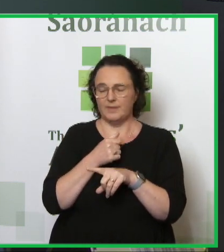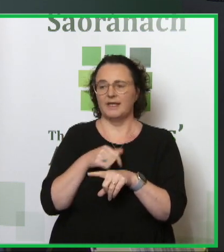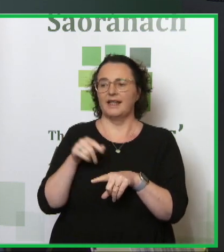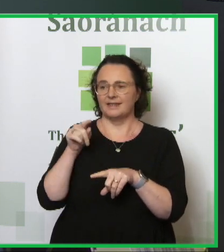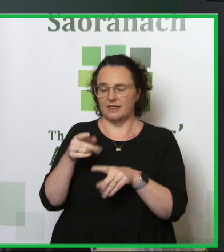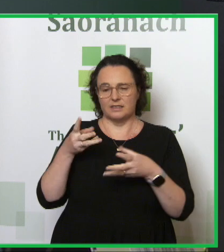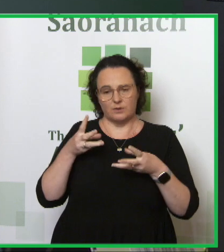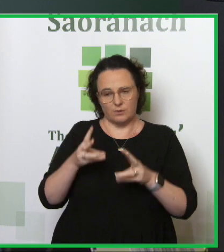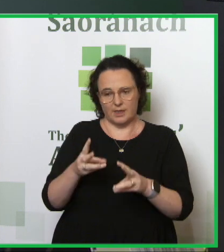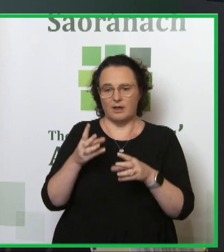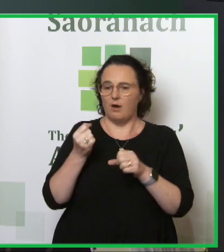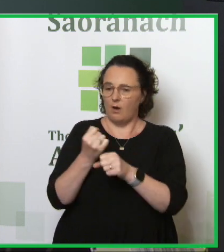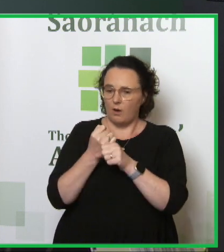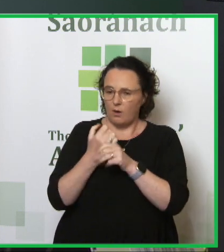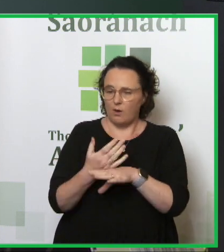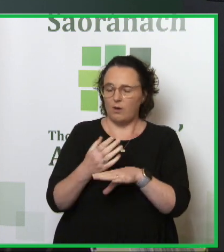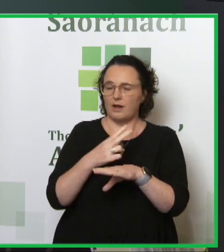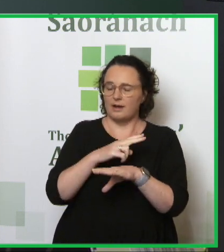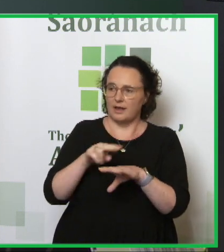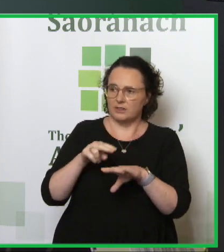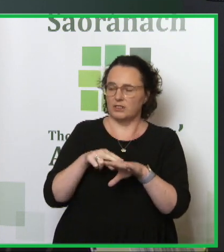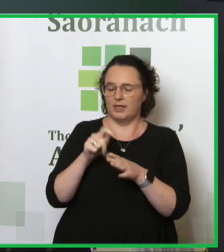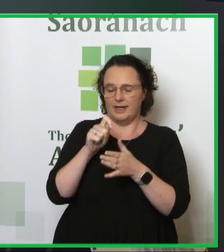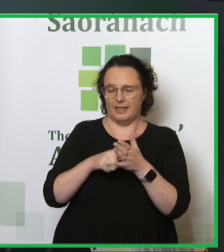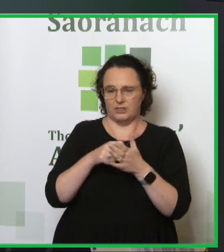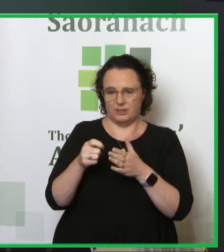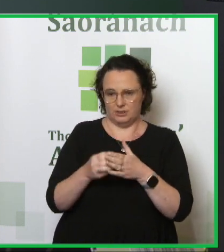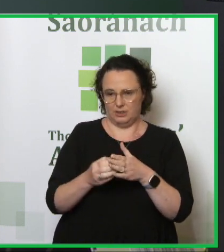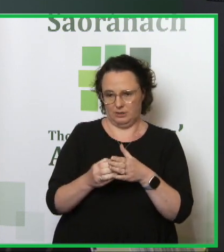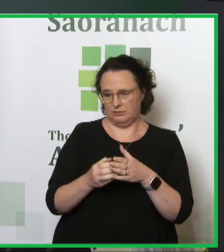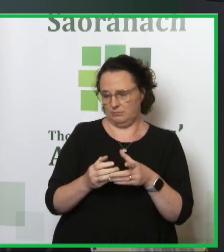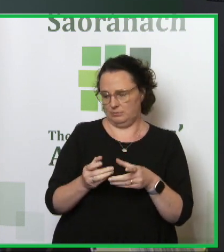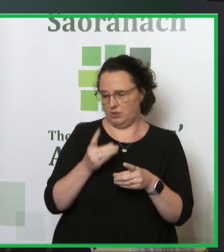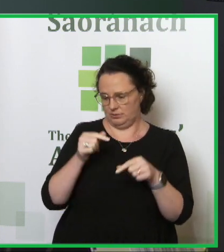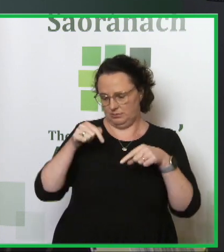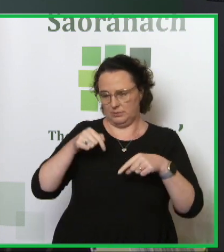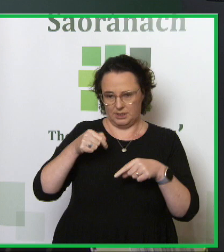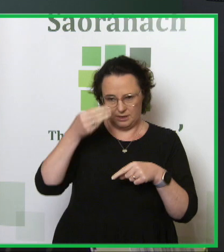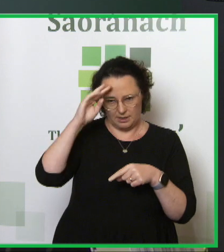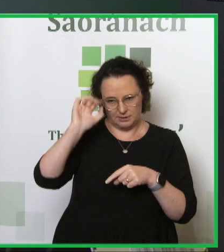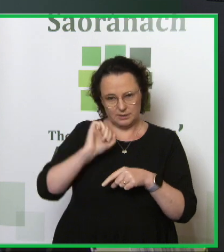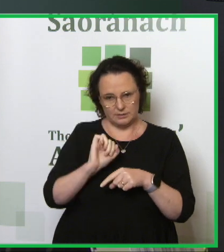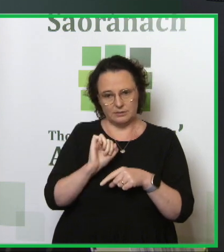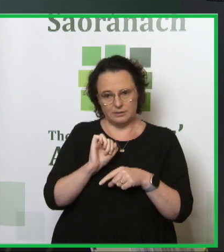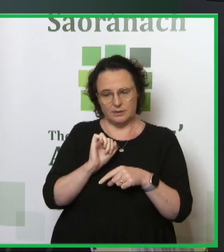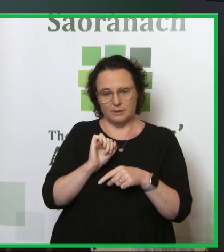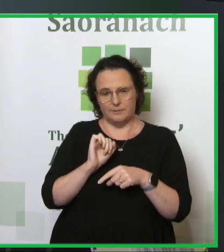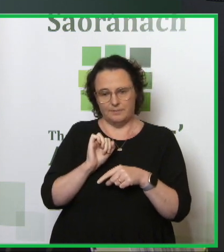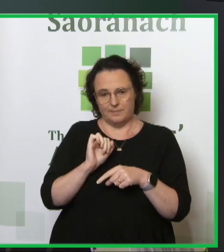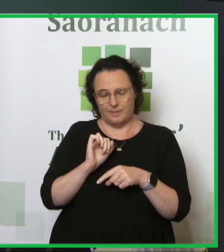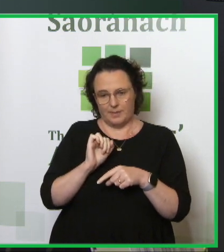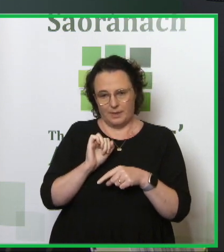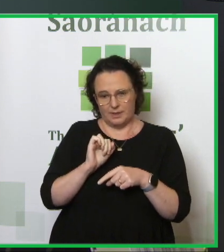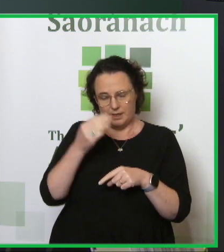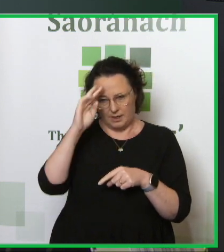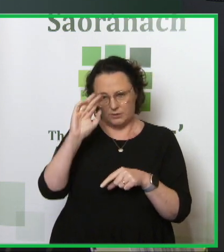way that all of the national elections are carried out here in the country. It's considered by the